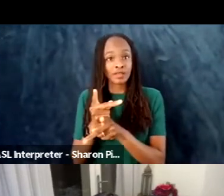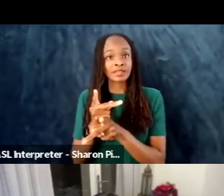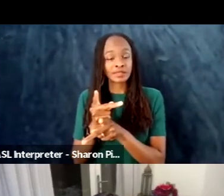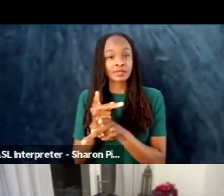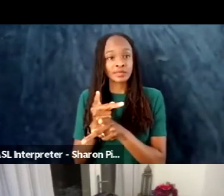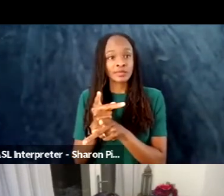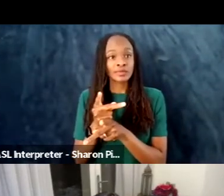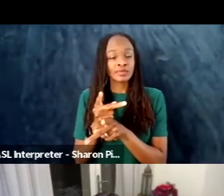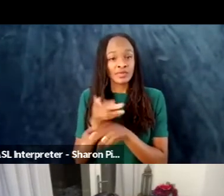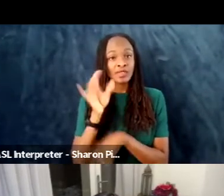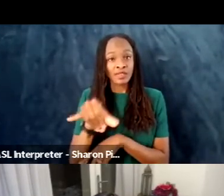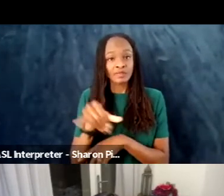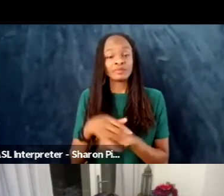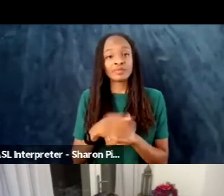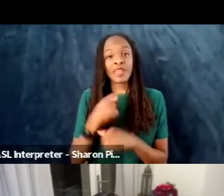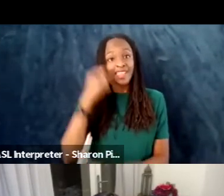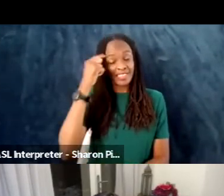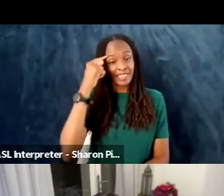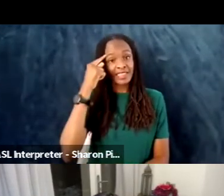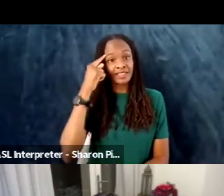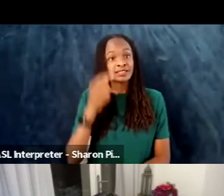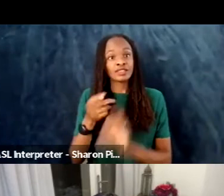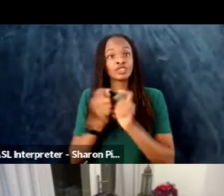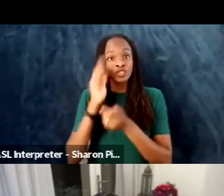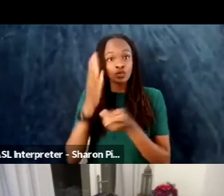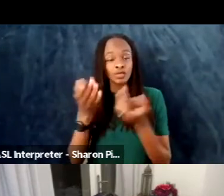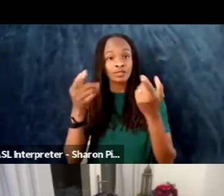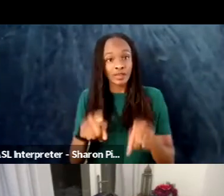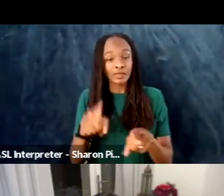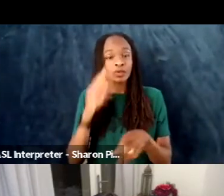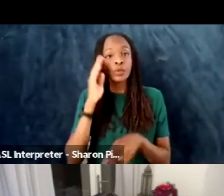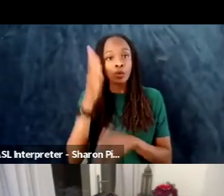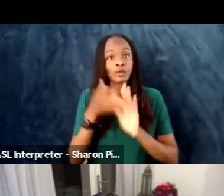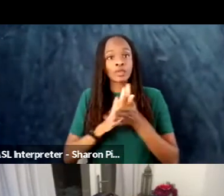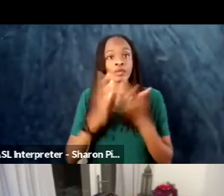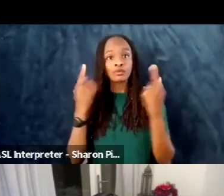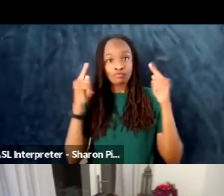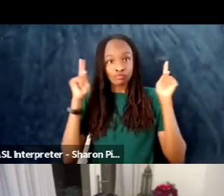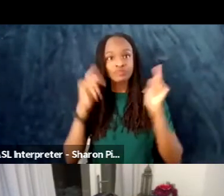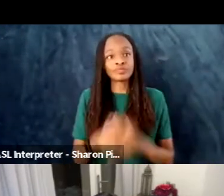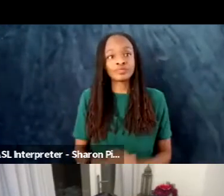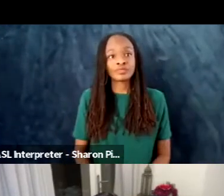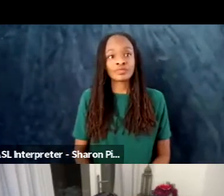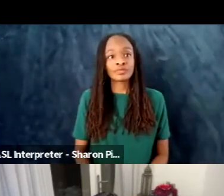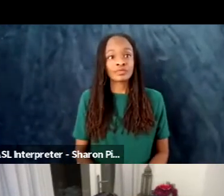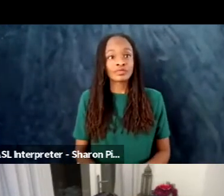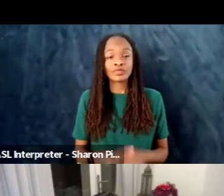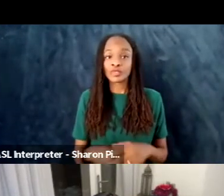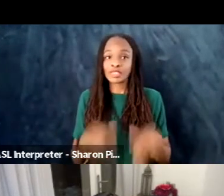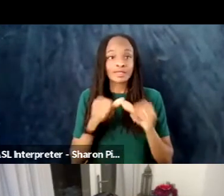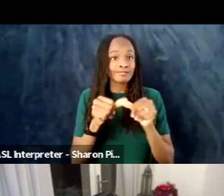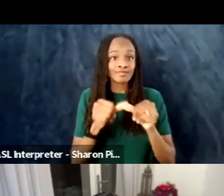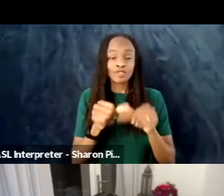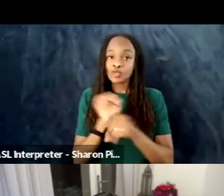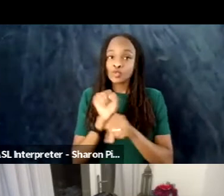others do it? I think it will come. Dove is successful. It will filter down to other people. So let's keep at it. Let's